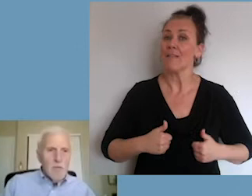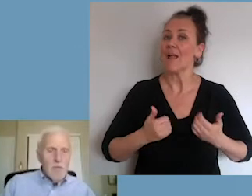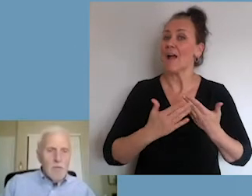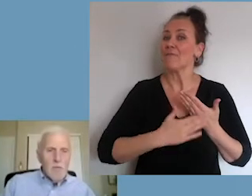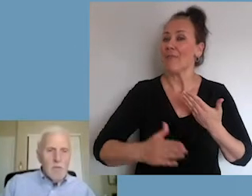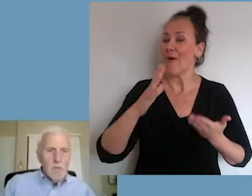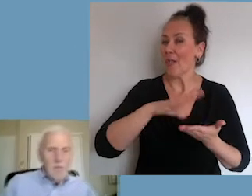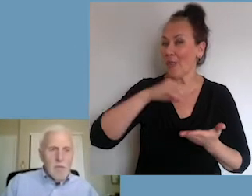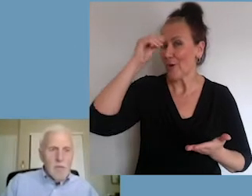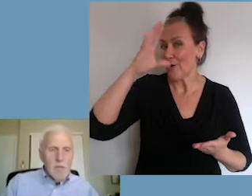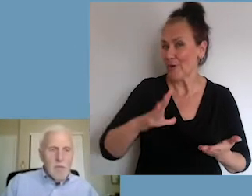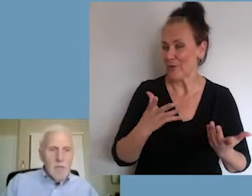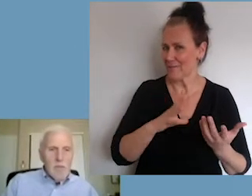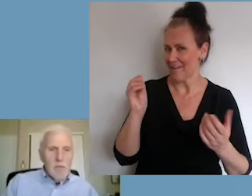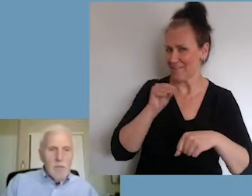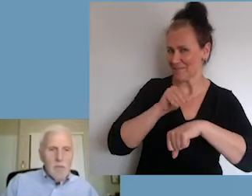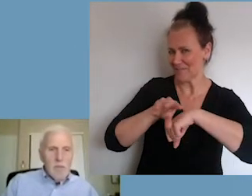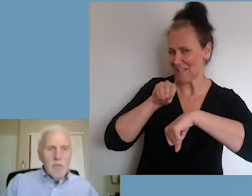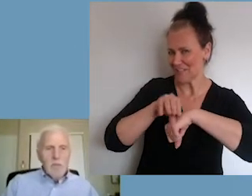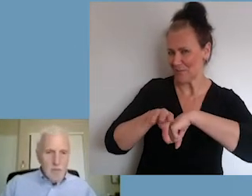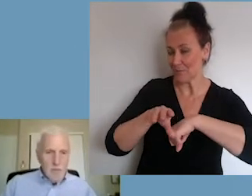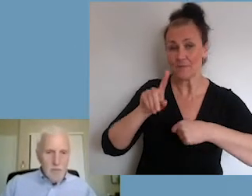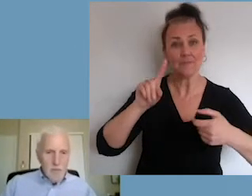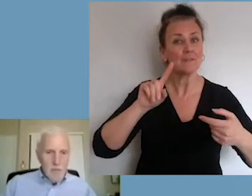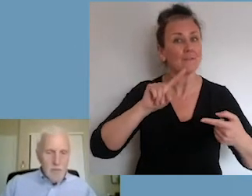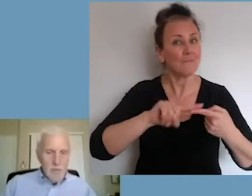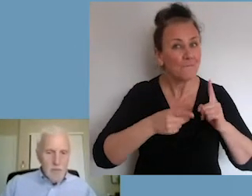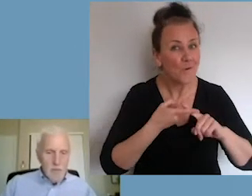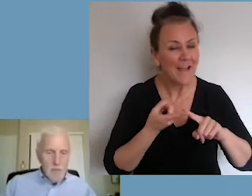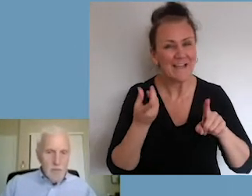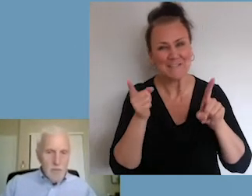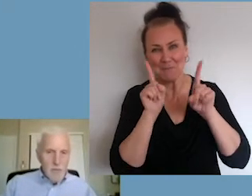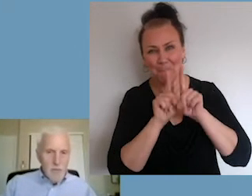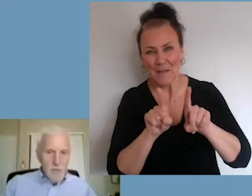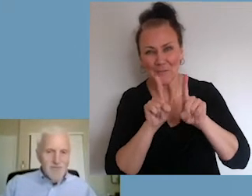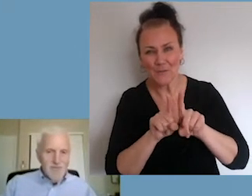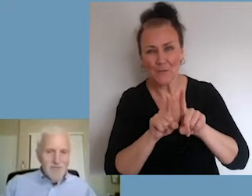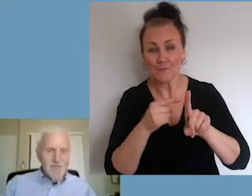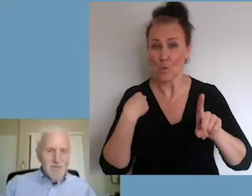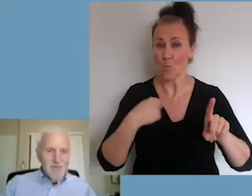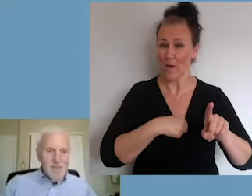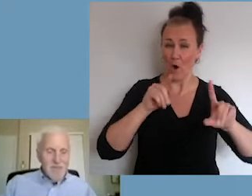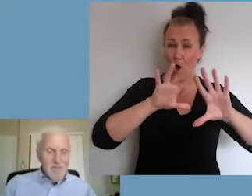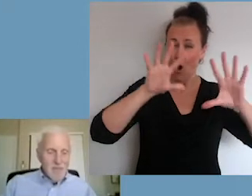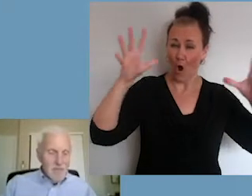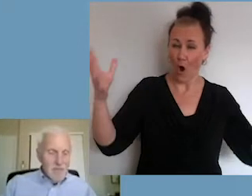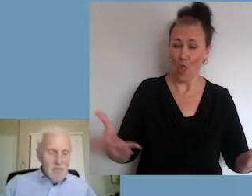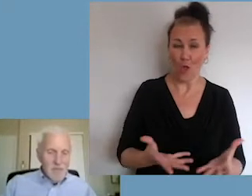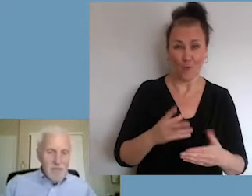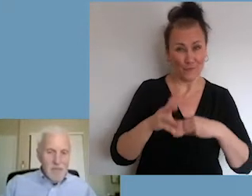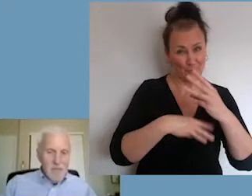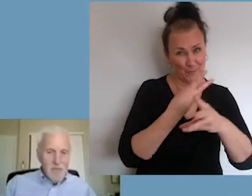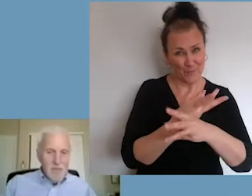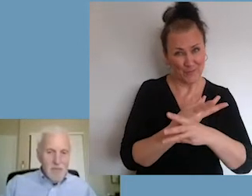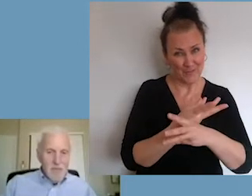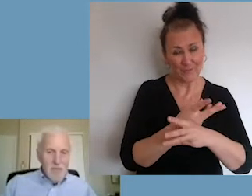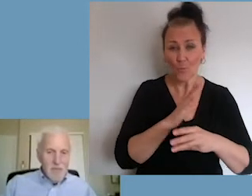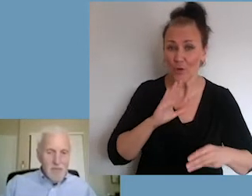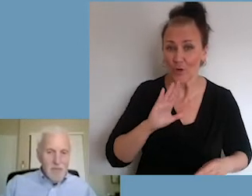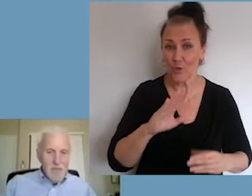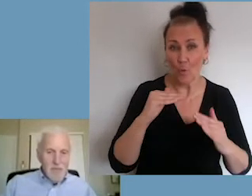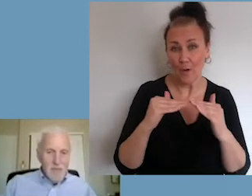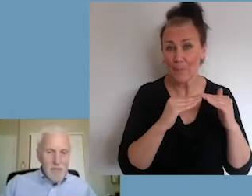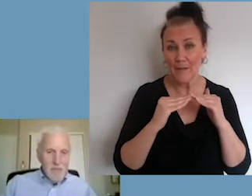learners and advisors. Mentors and friends. We are all over the world. We are your peers. We are your